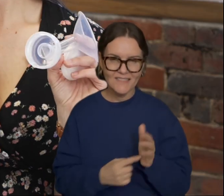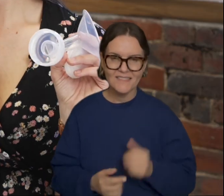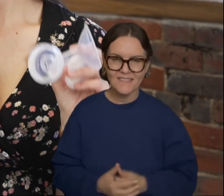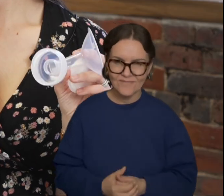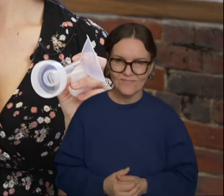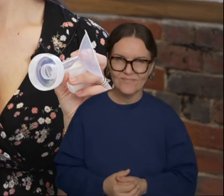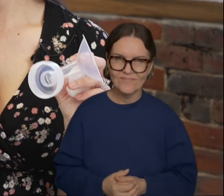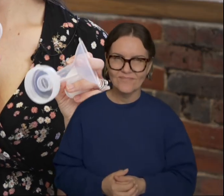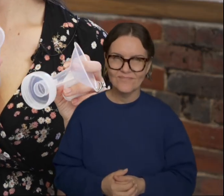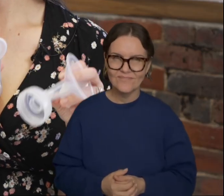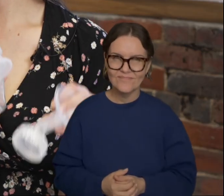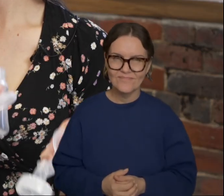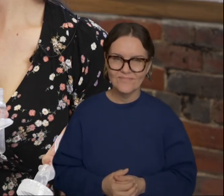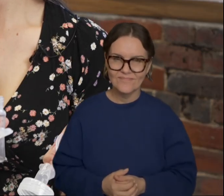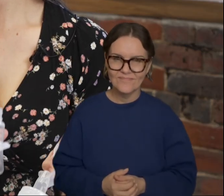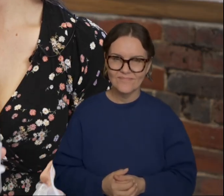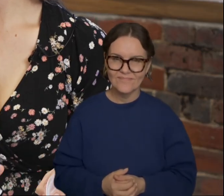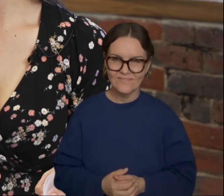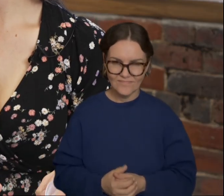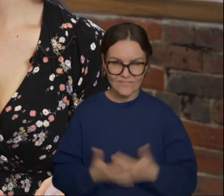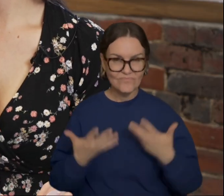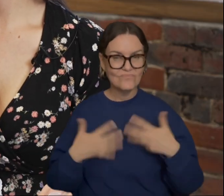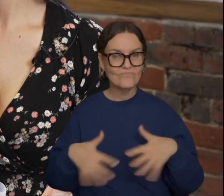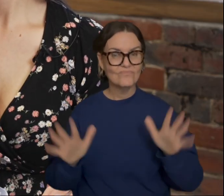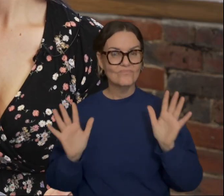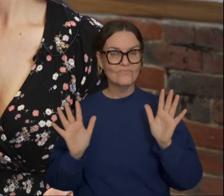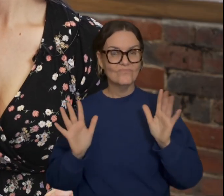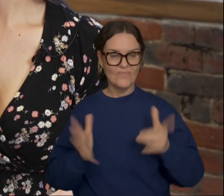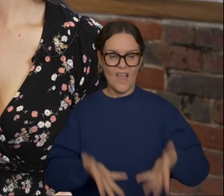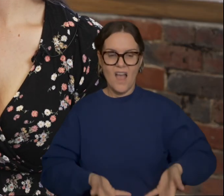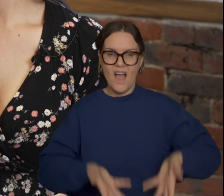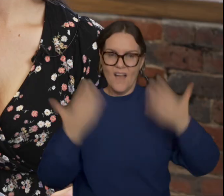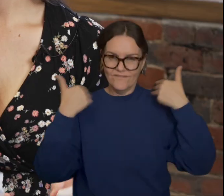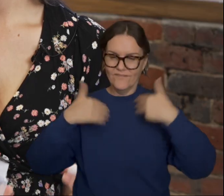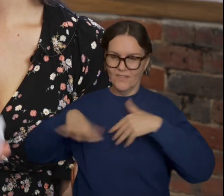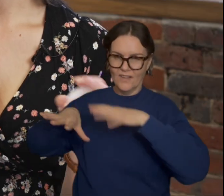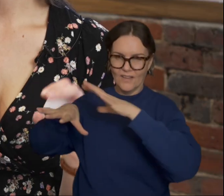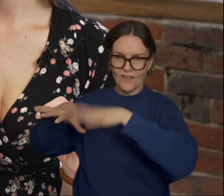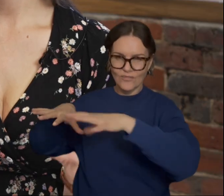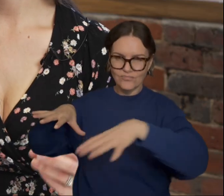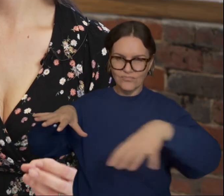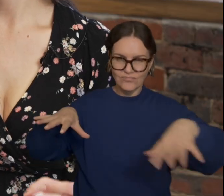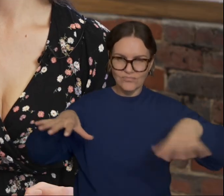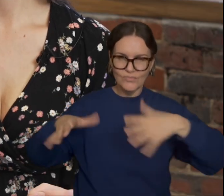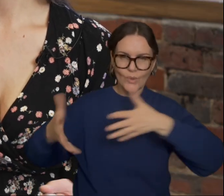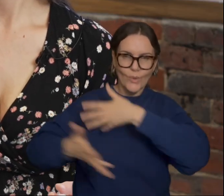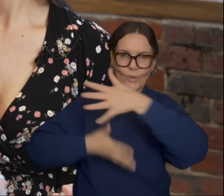are okay to go in the boiling water for 5 minutes. After the 5 minutes, you take them